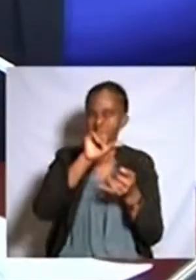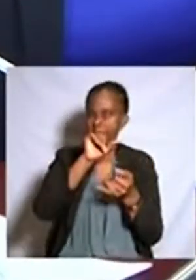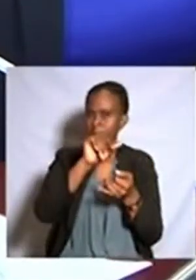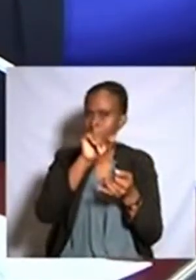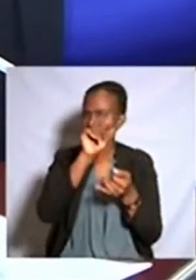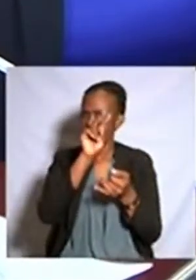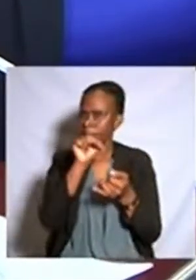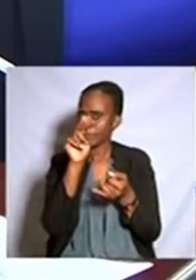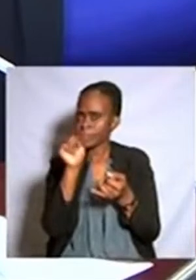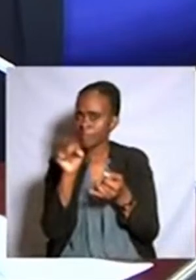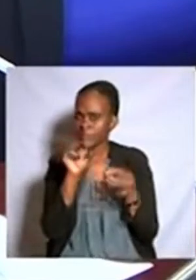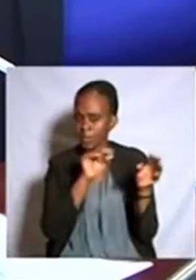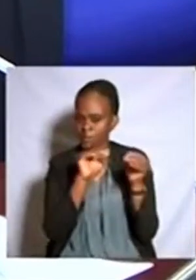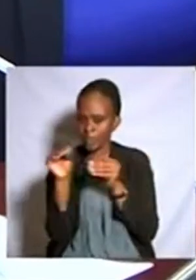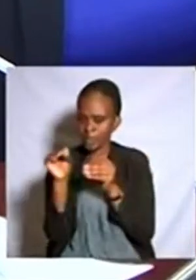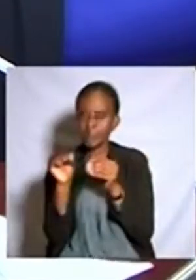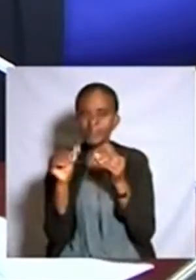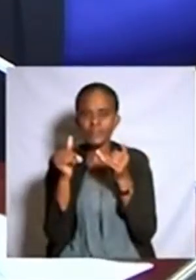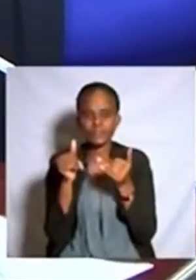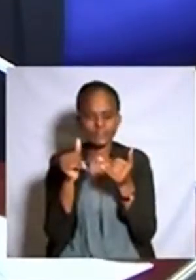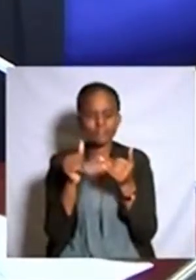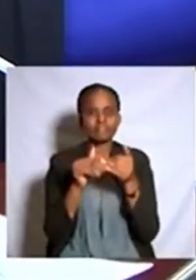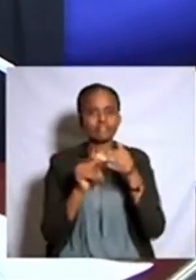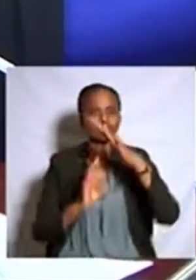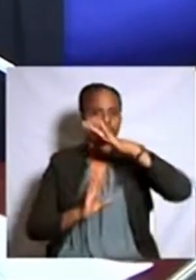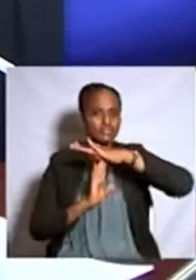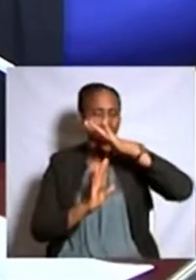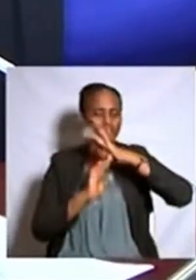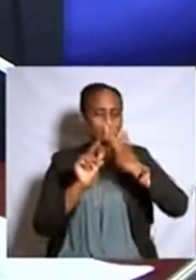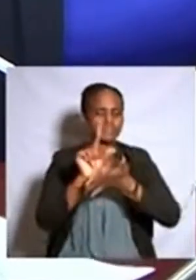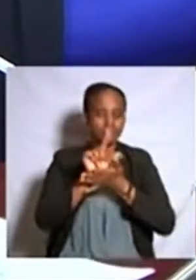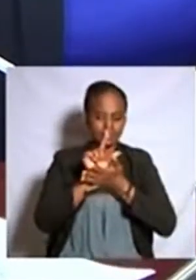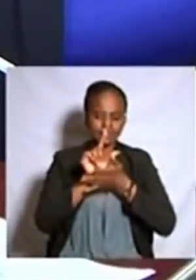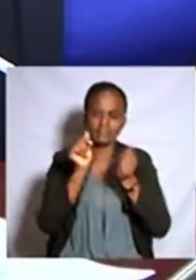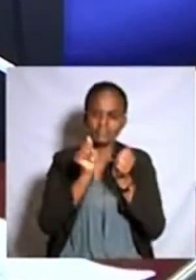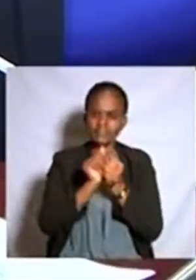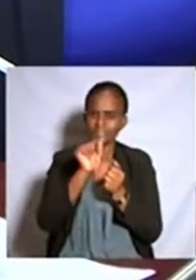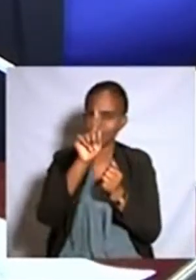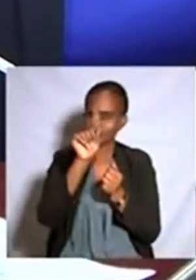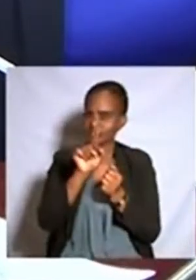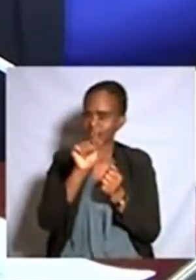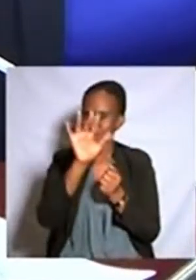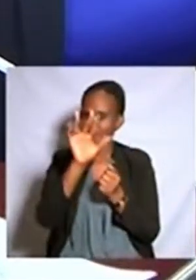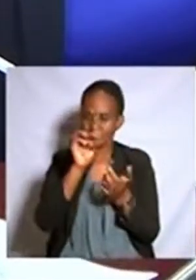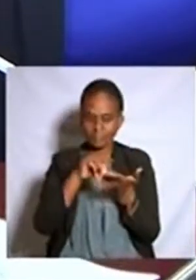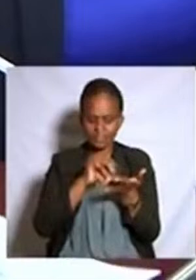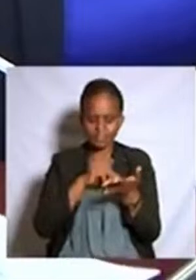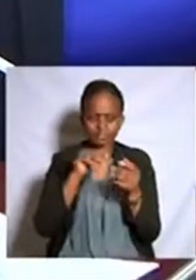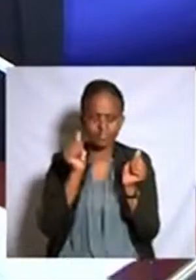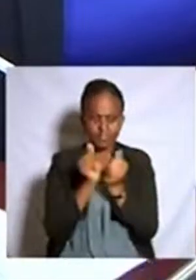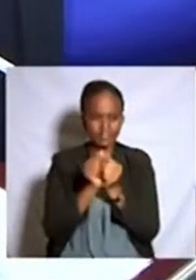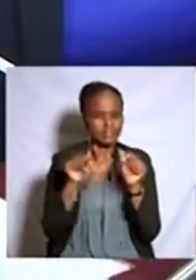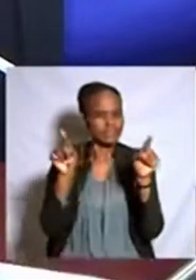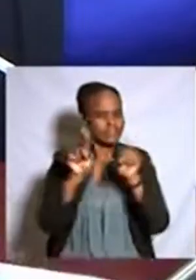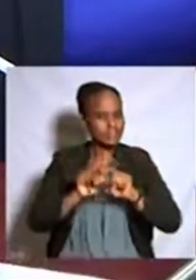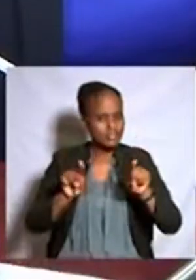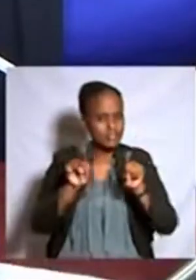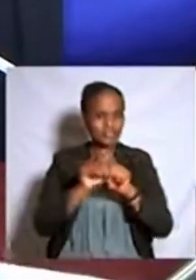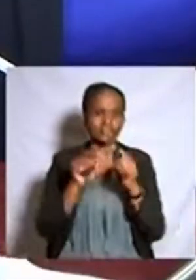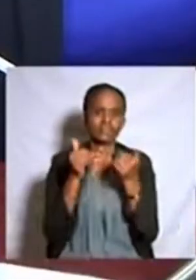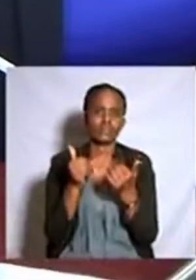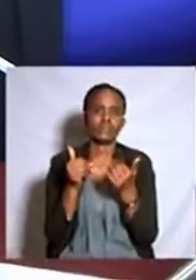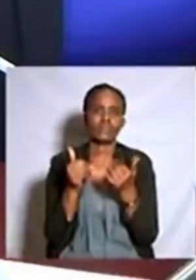to remove the cap on maximum mortgage loan amount of 1.5 million and the same to be